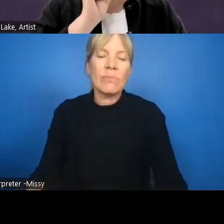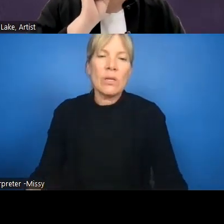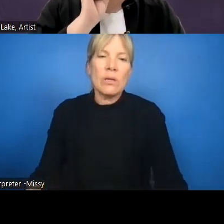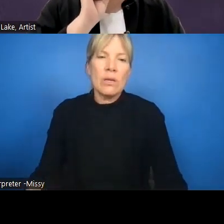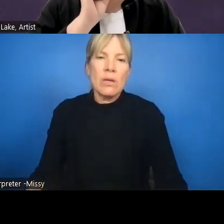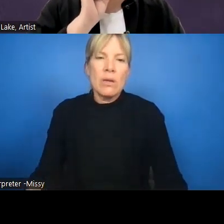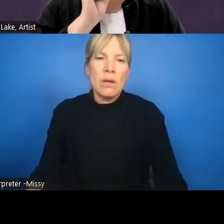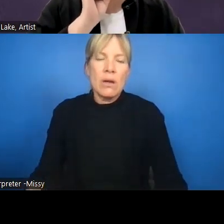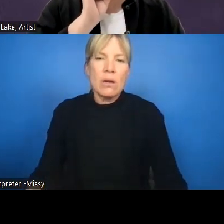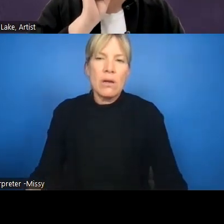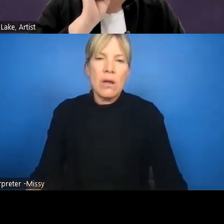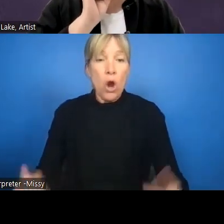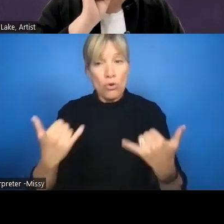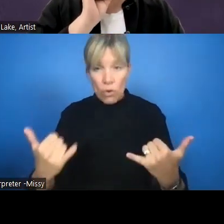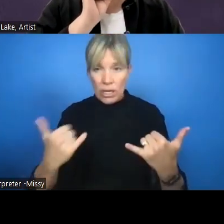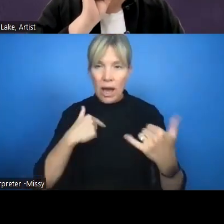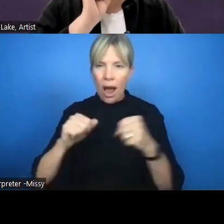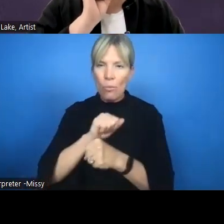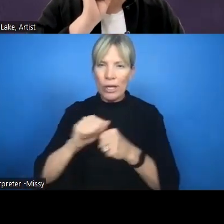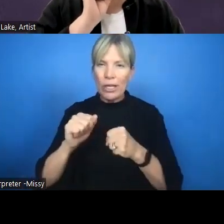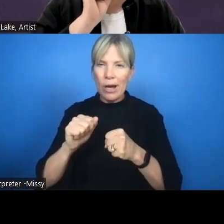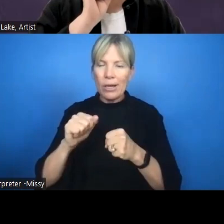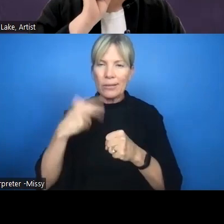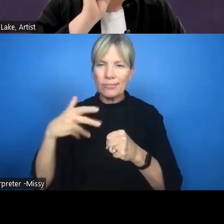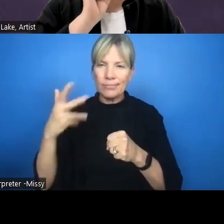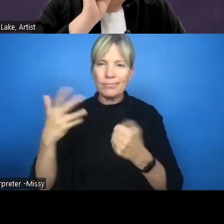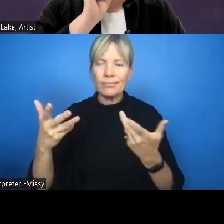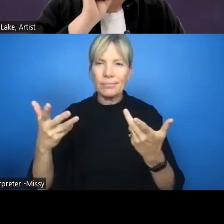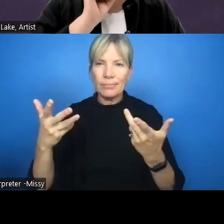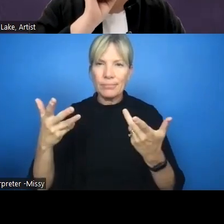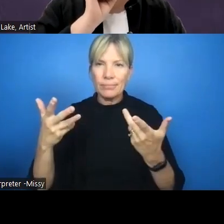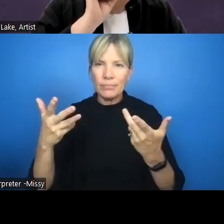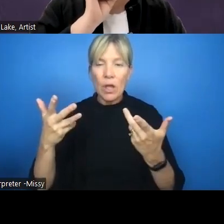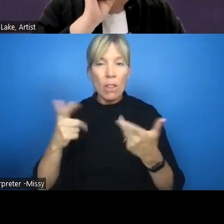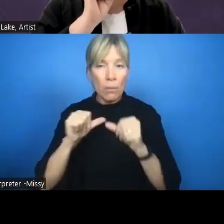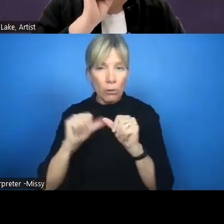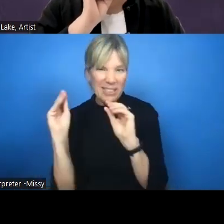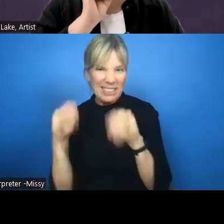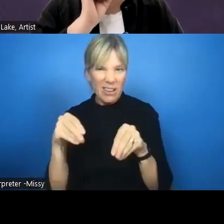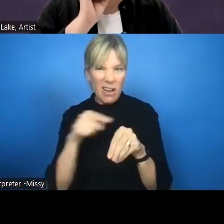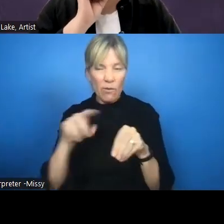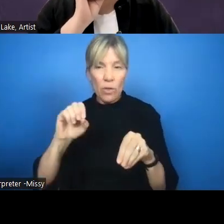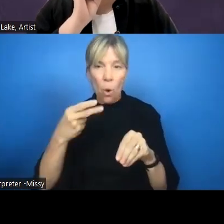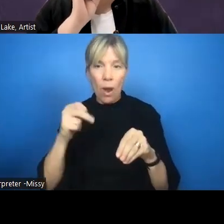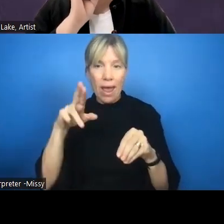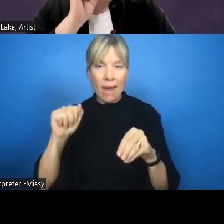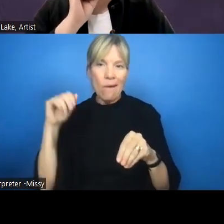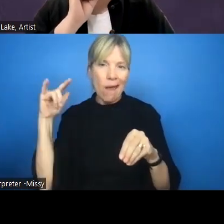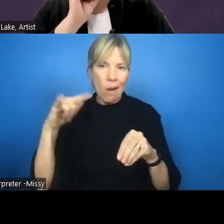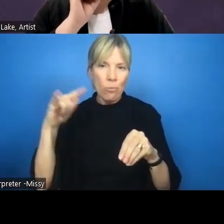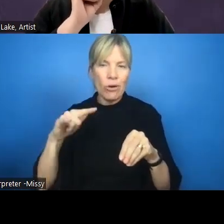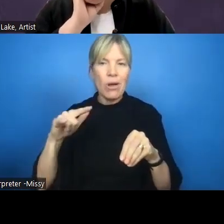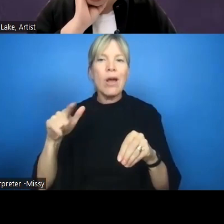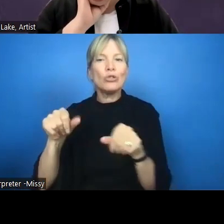I'm currently working on the permanent installation for the O'Hare Airport Terminal